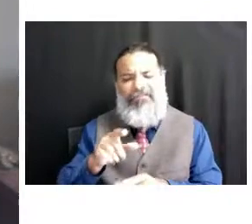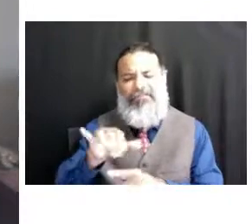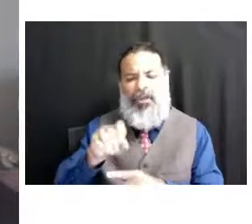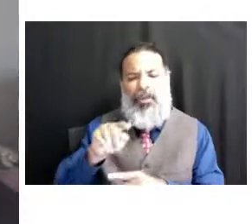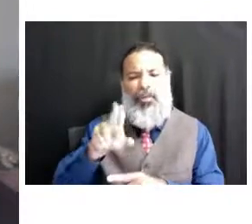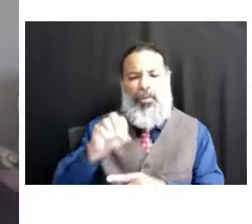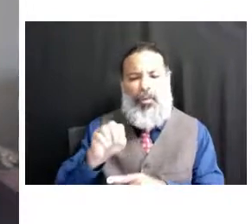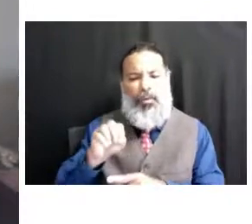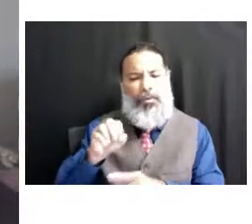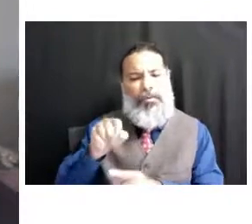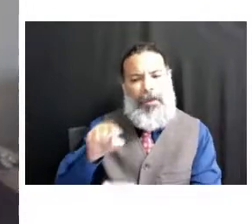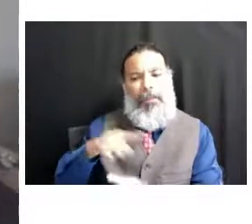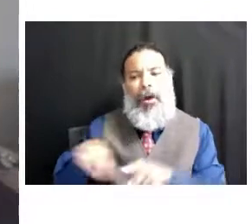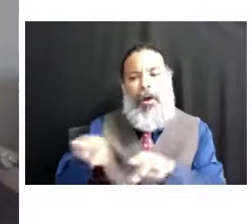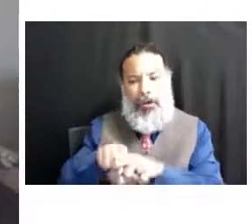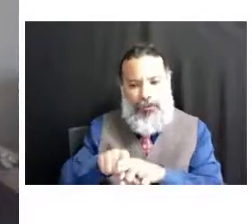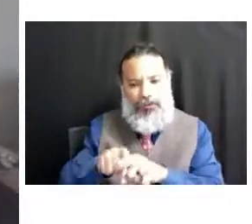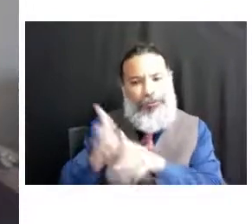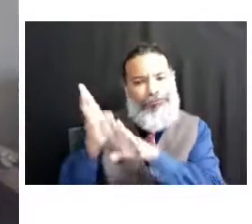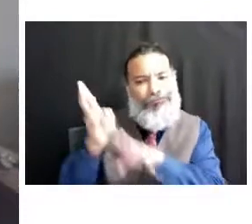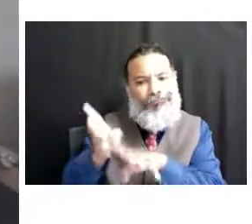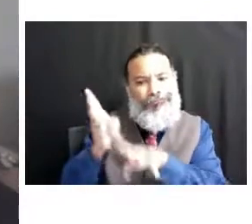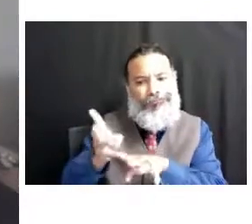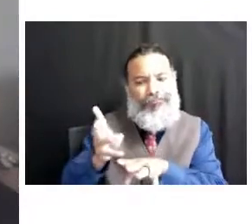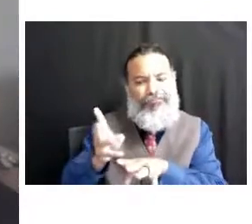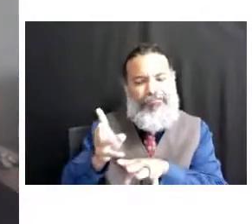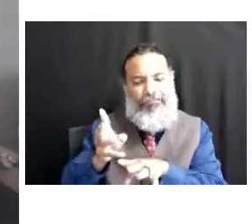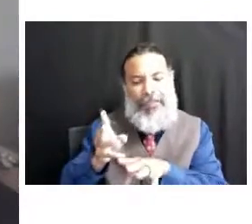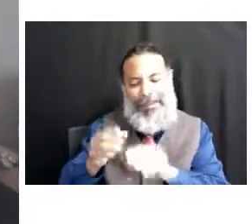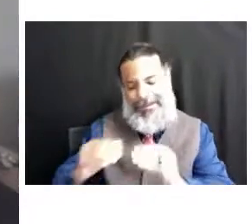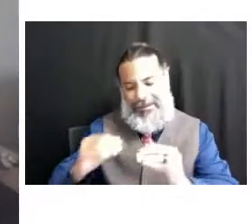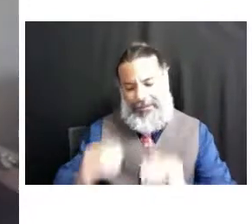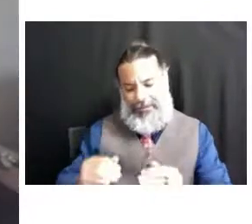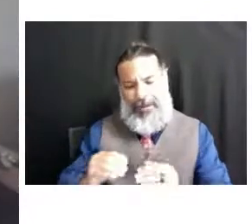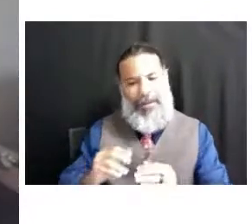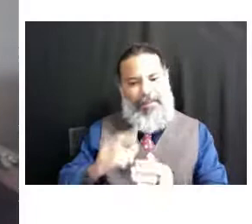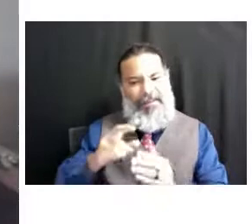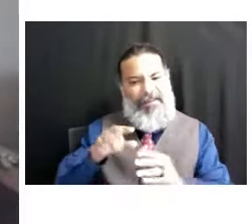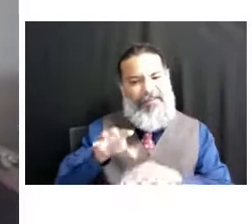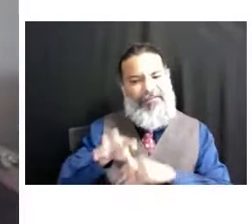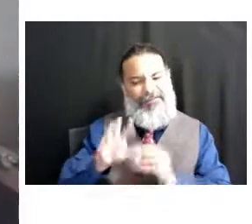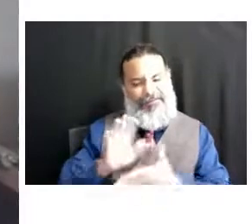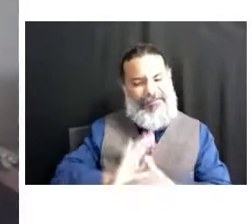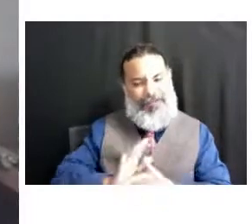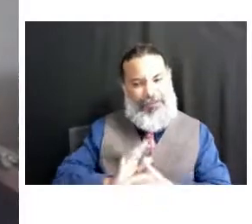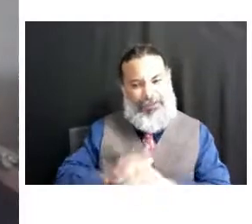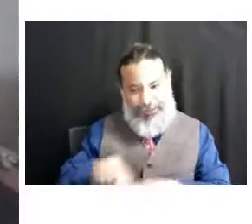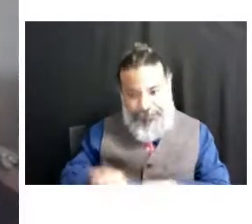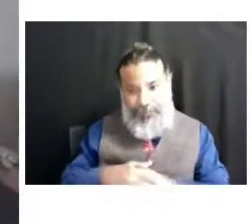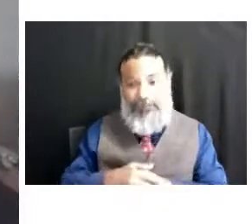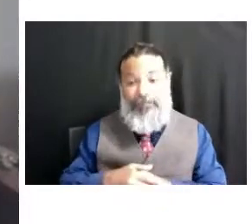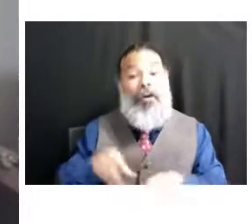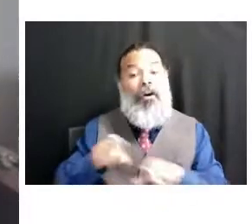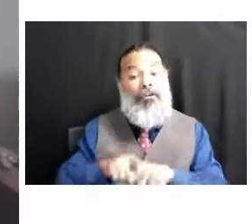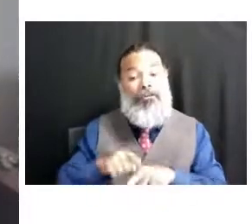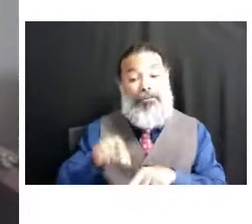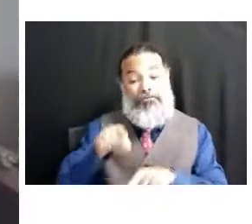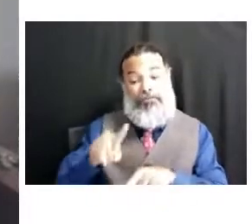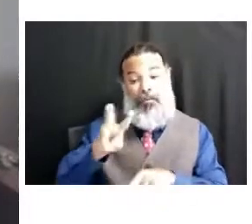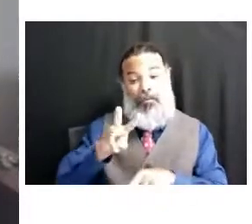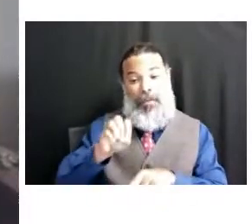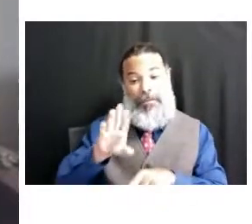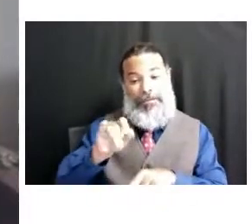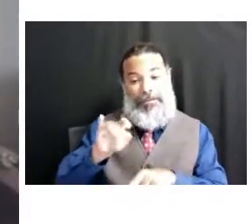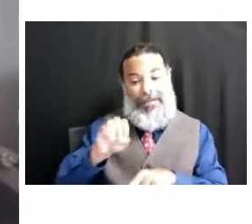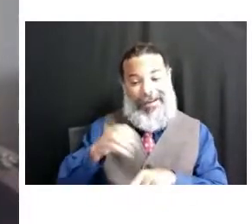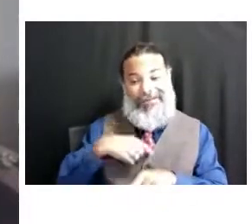player, but also in the stream text reader located directly beneath the video player. Also on the website, to the left of